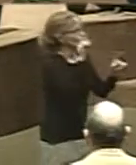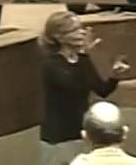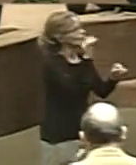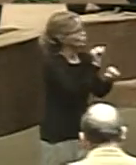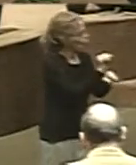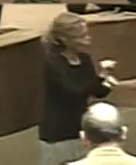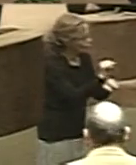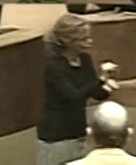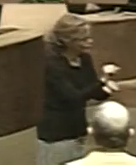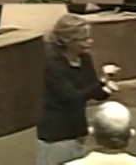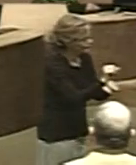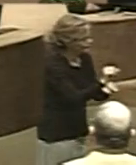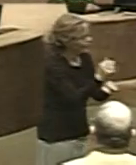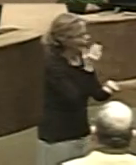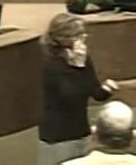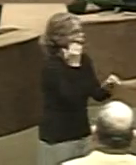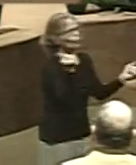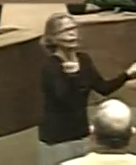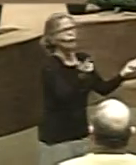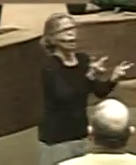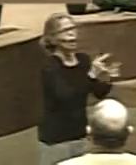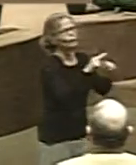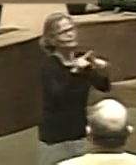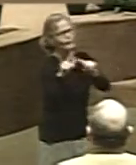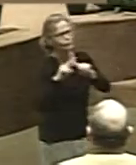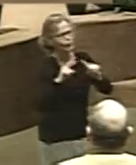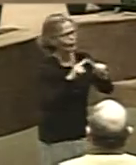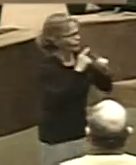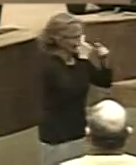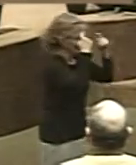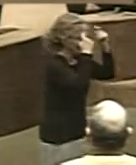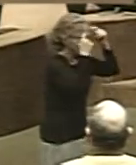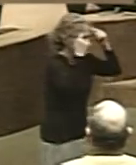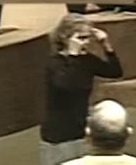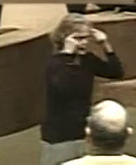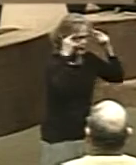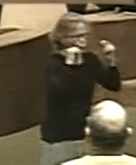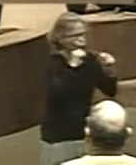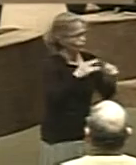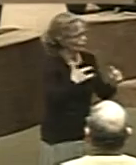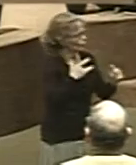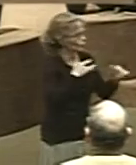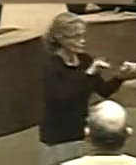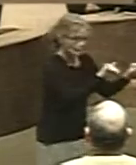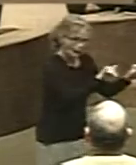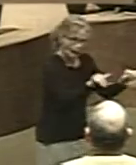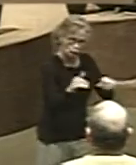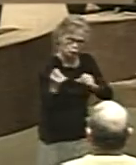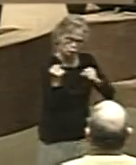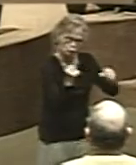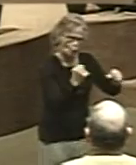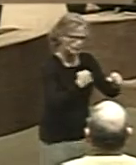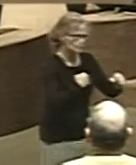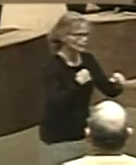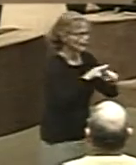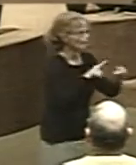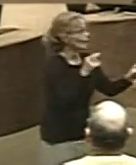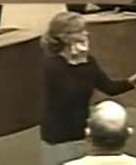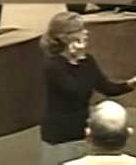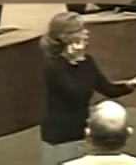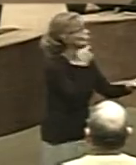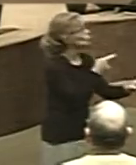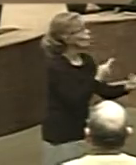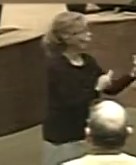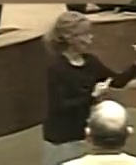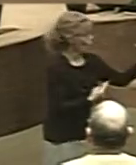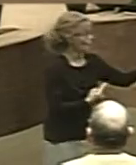know that everybody's not on the same page. And I know everybody don't feel about this the way I do. But if you are one of